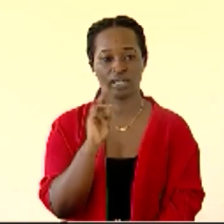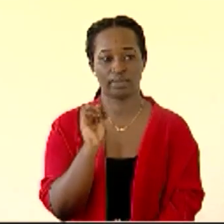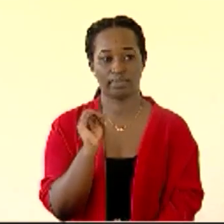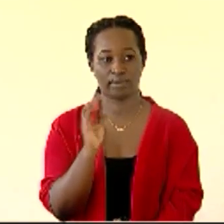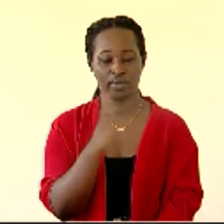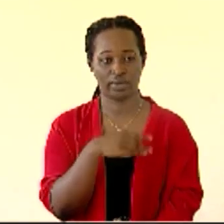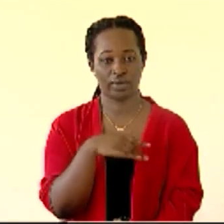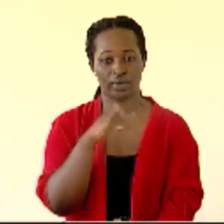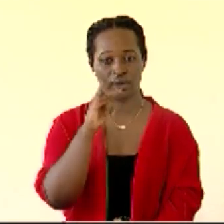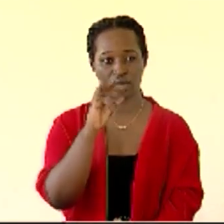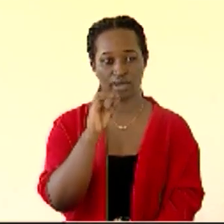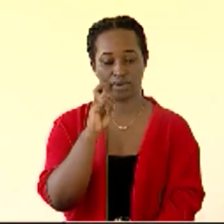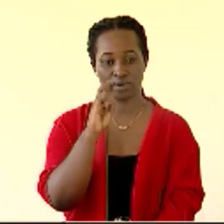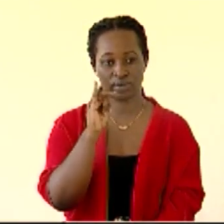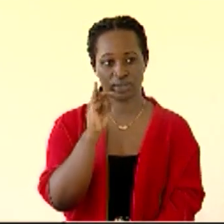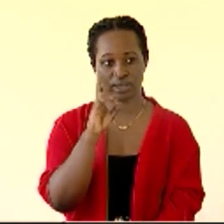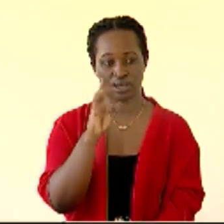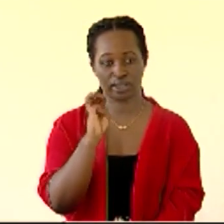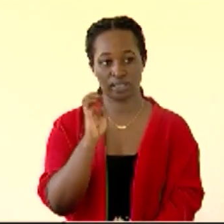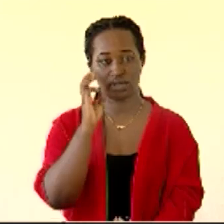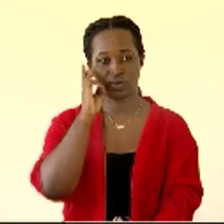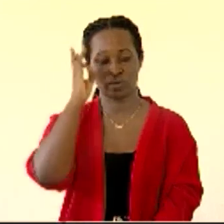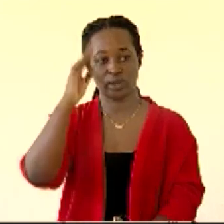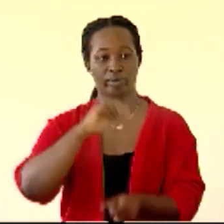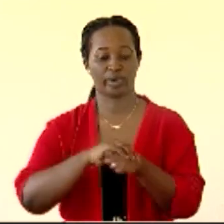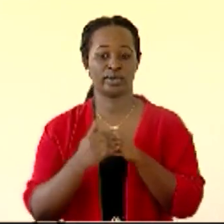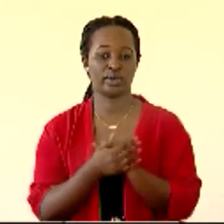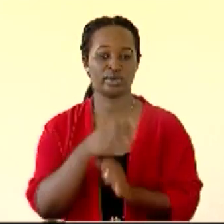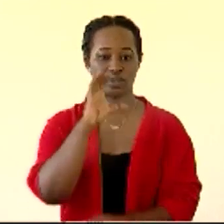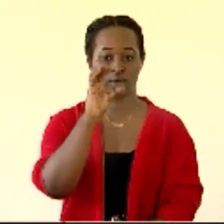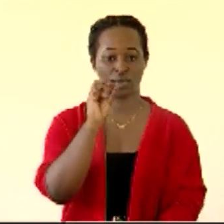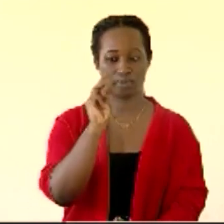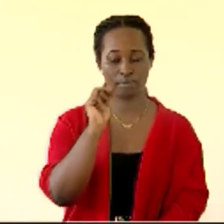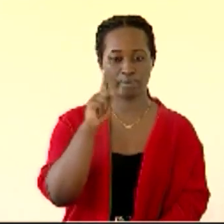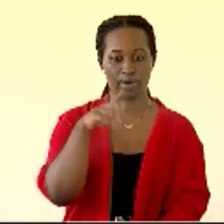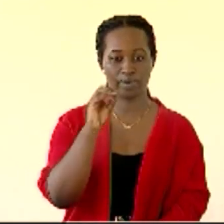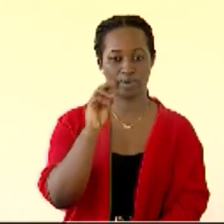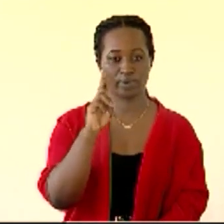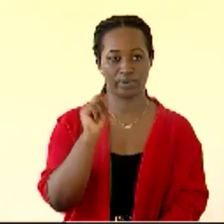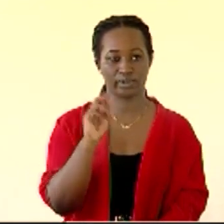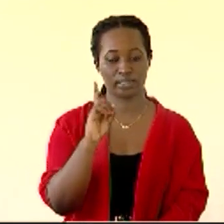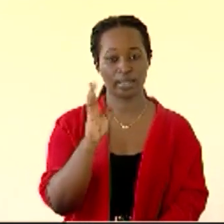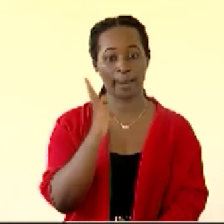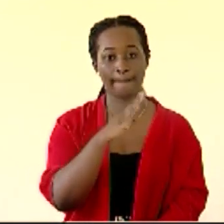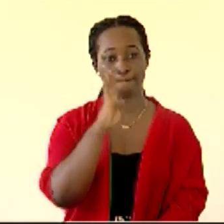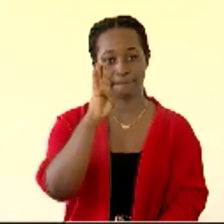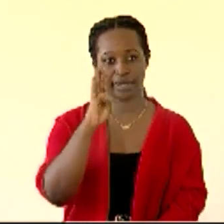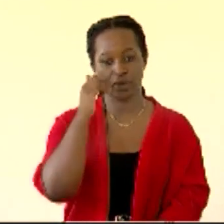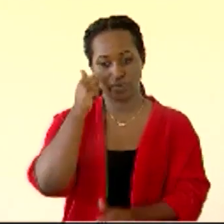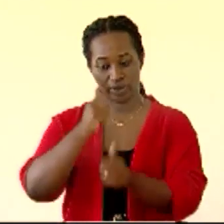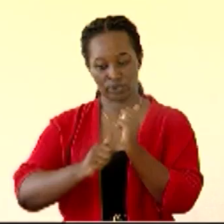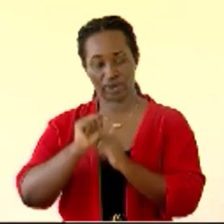in iodine, it will produce compound D. So which one is another alcohol? So this will